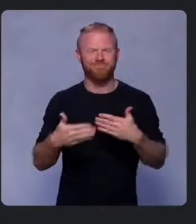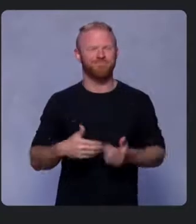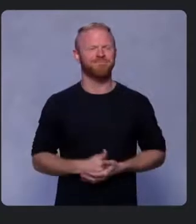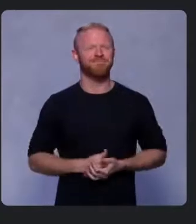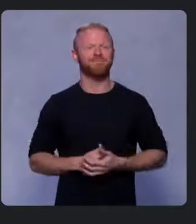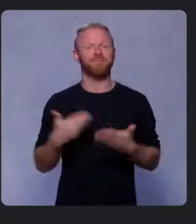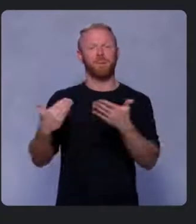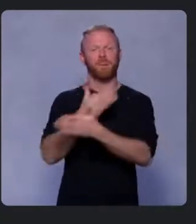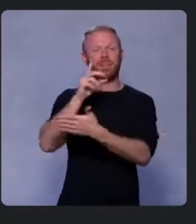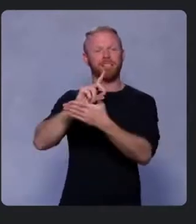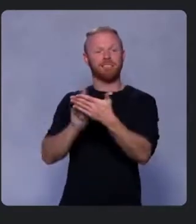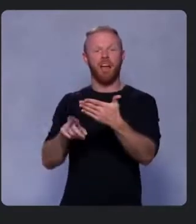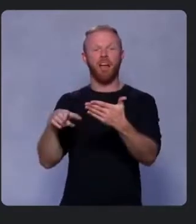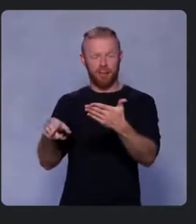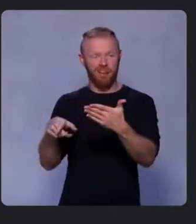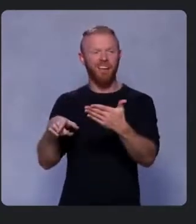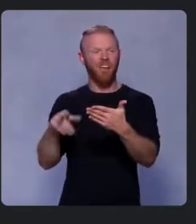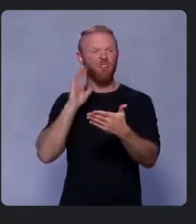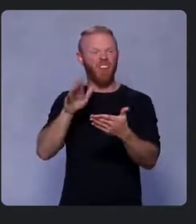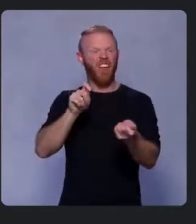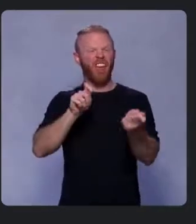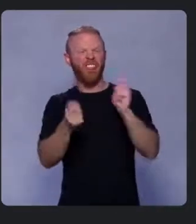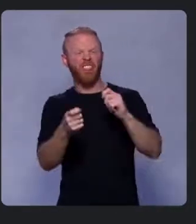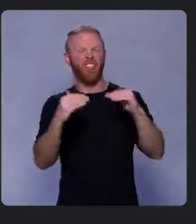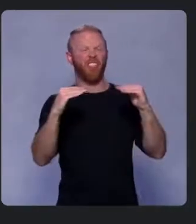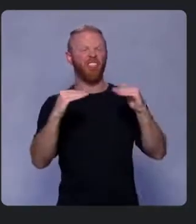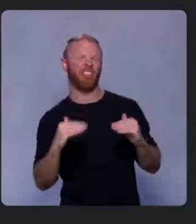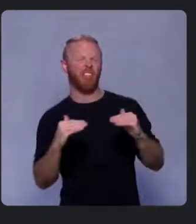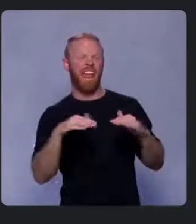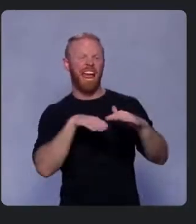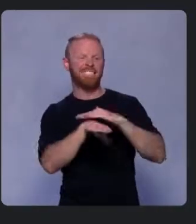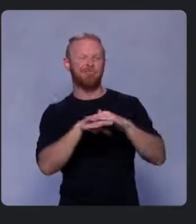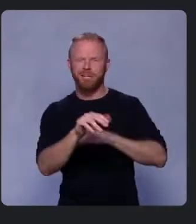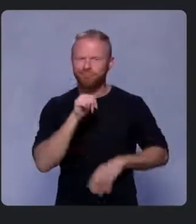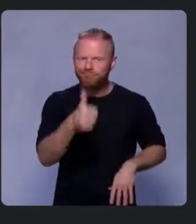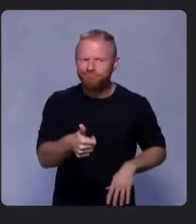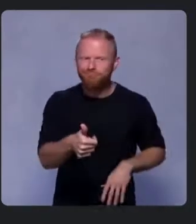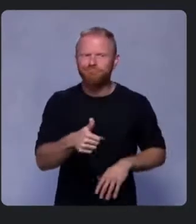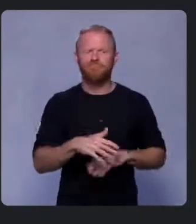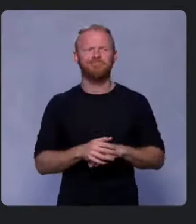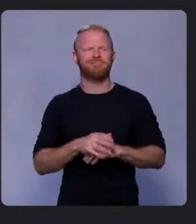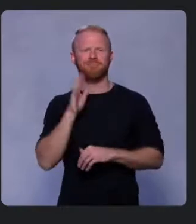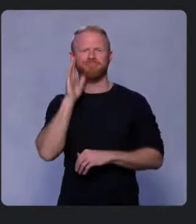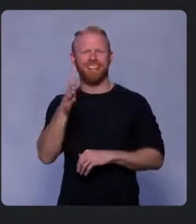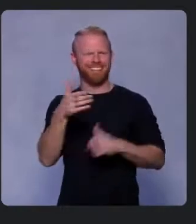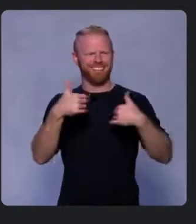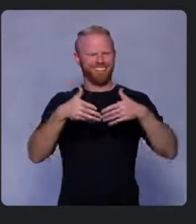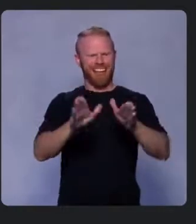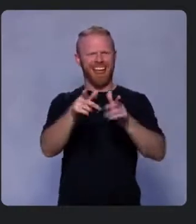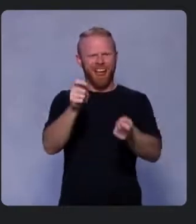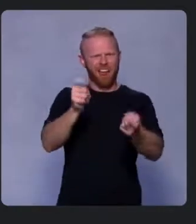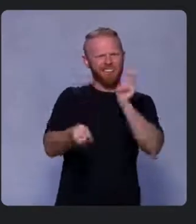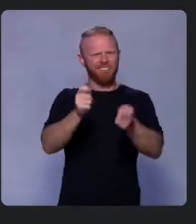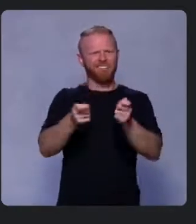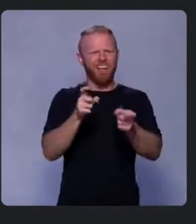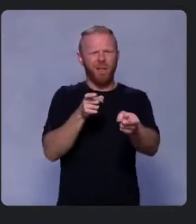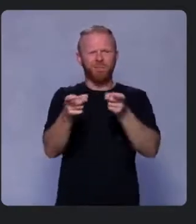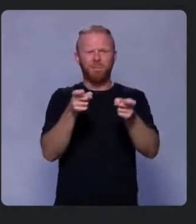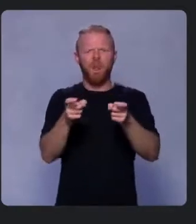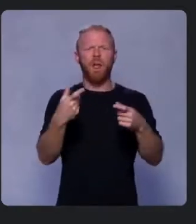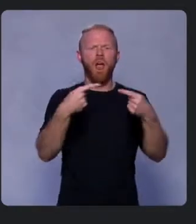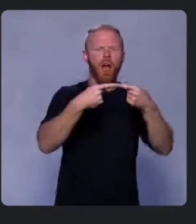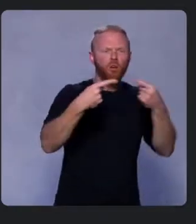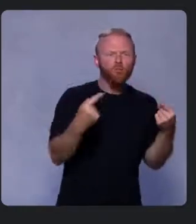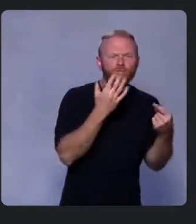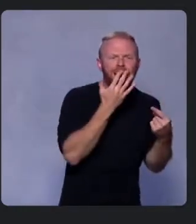that never compromises on accessibility, granting transformative control of contrast, size,